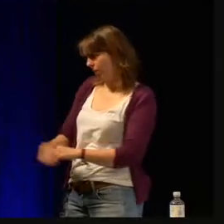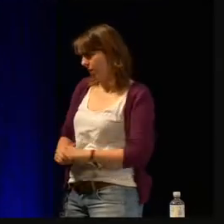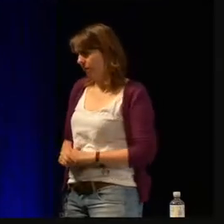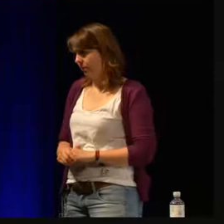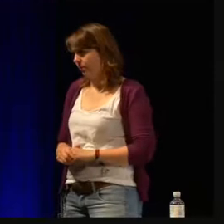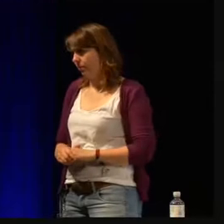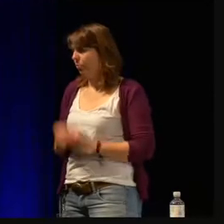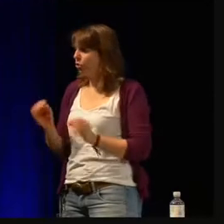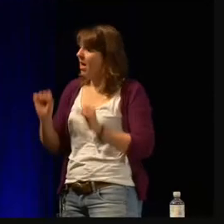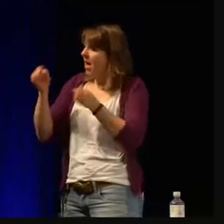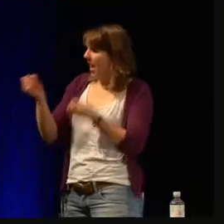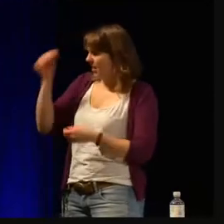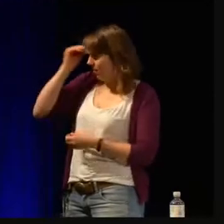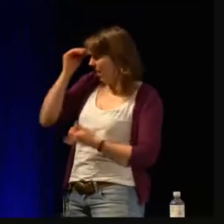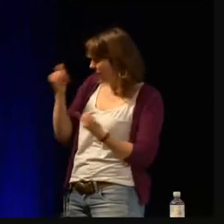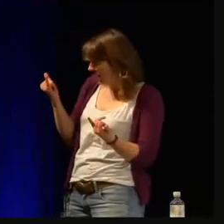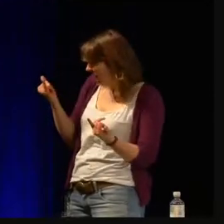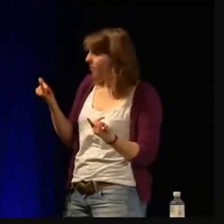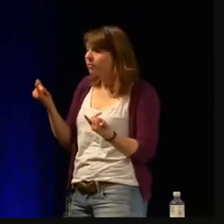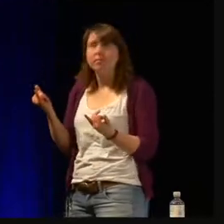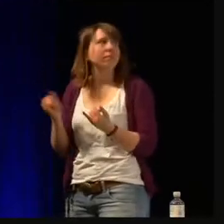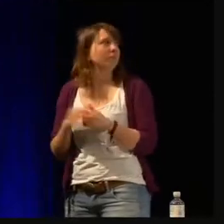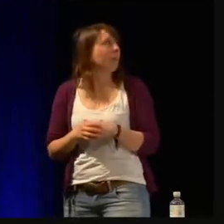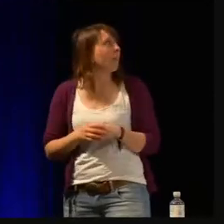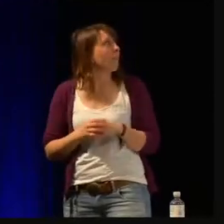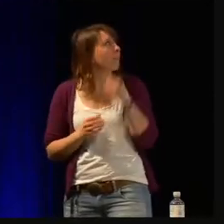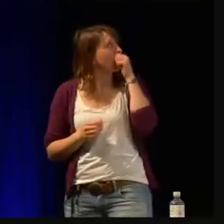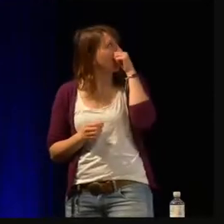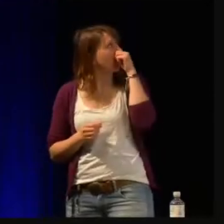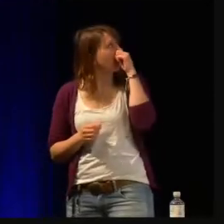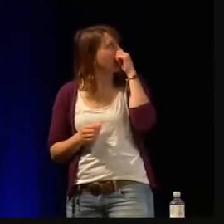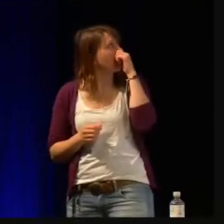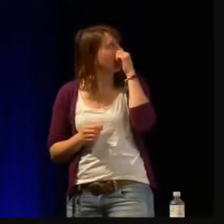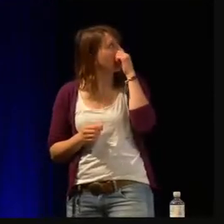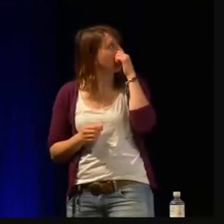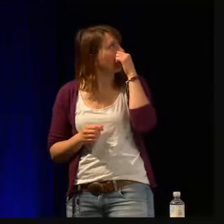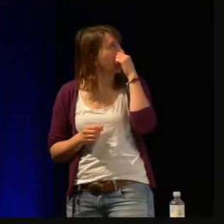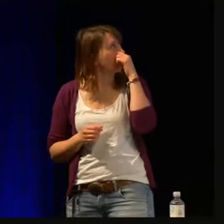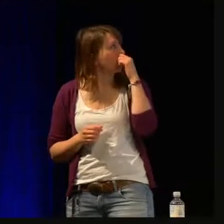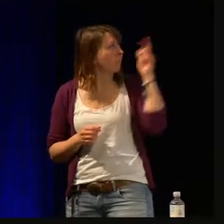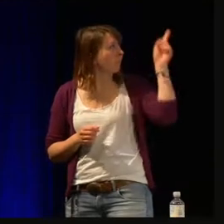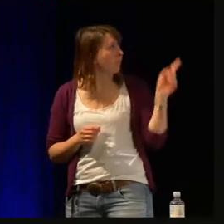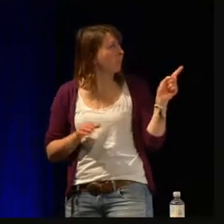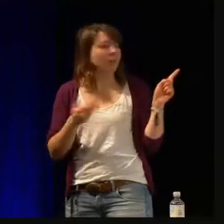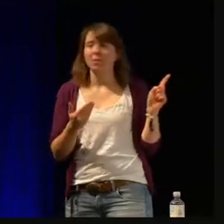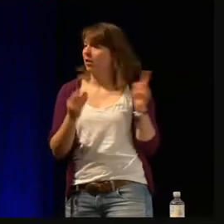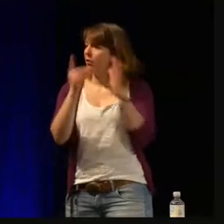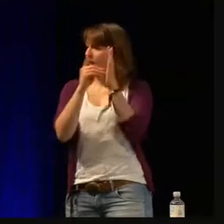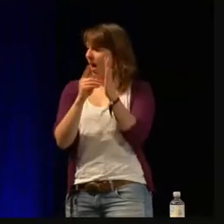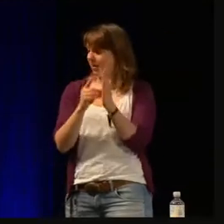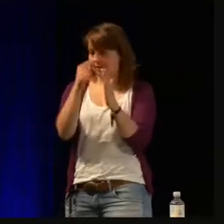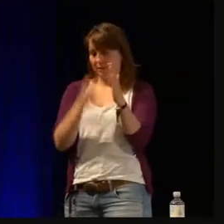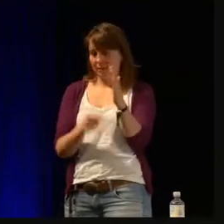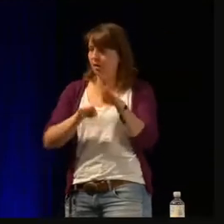aktives Lernen funktioniert wie folgt. Get bigger over time. We have active learning. That means there's data